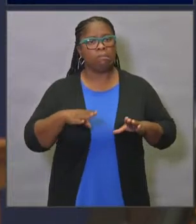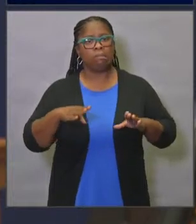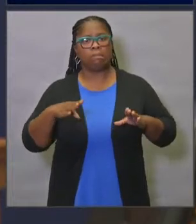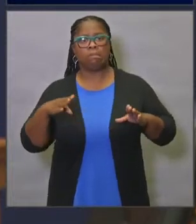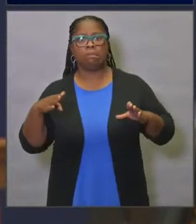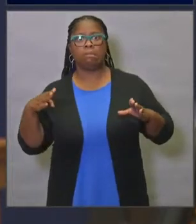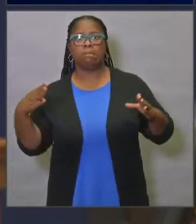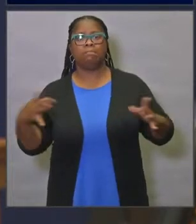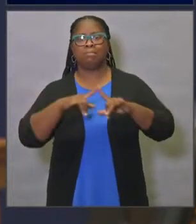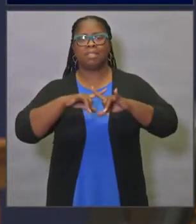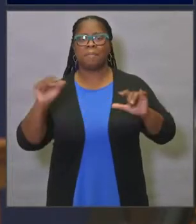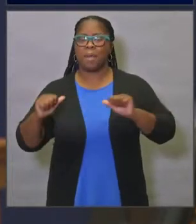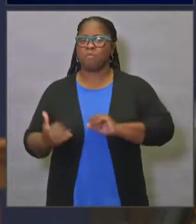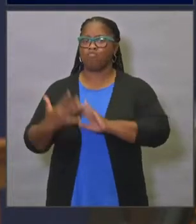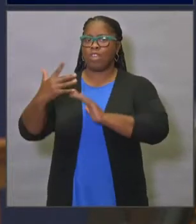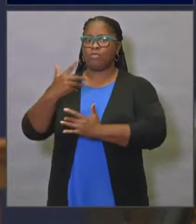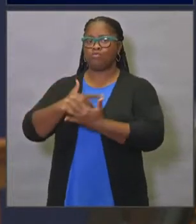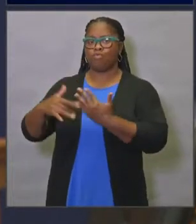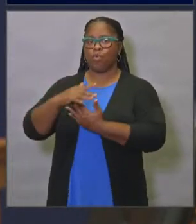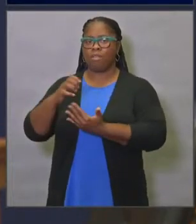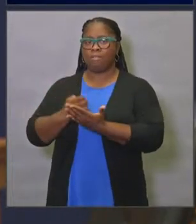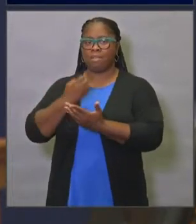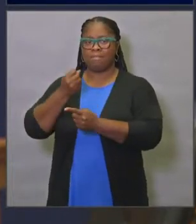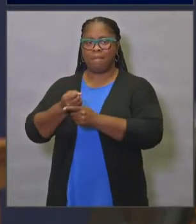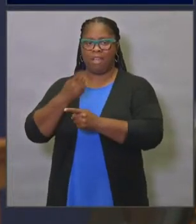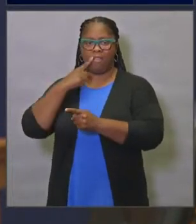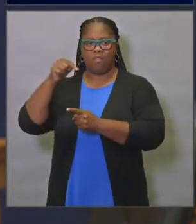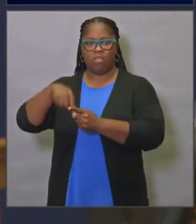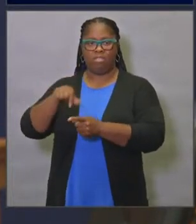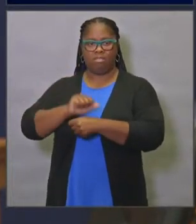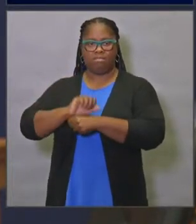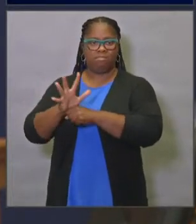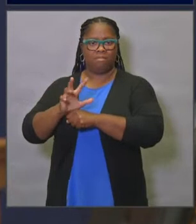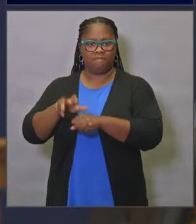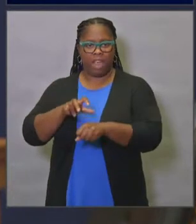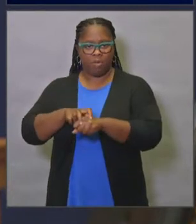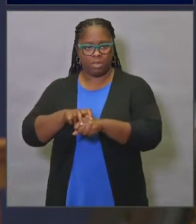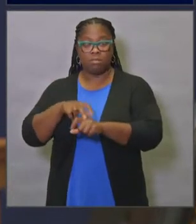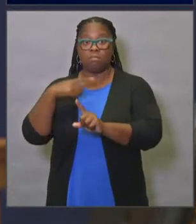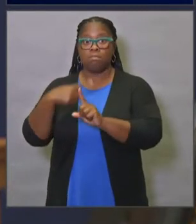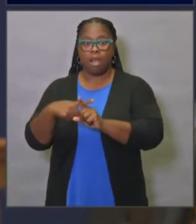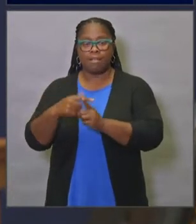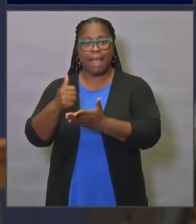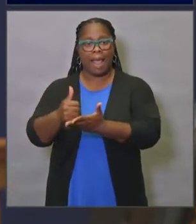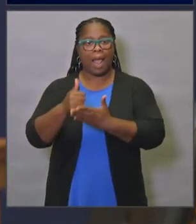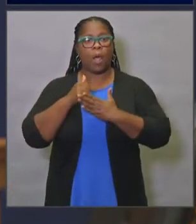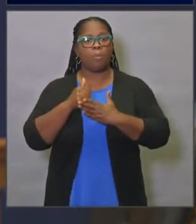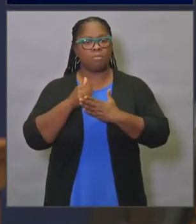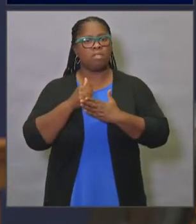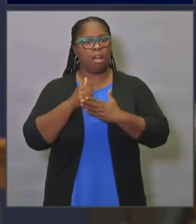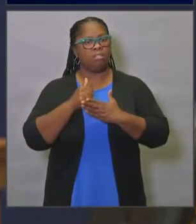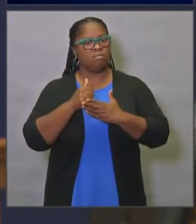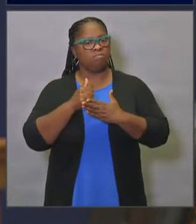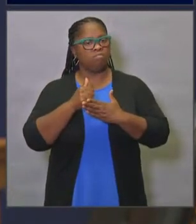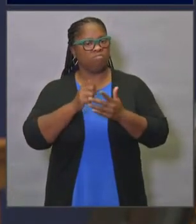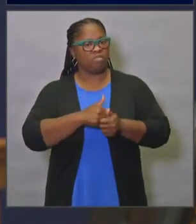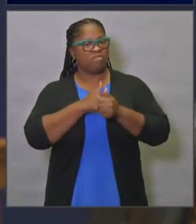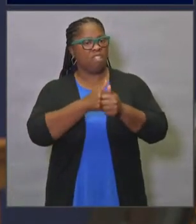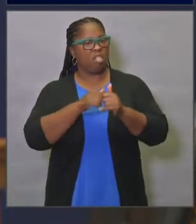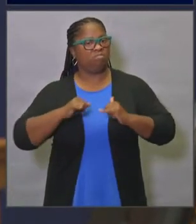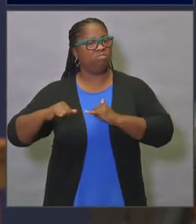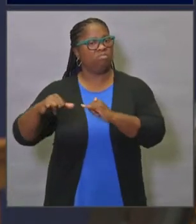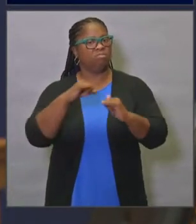impact of this virus, while we also better aligning us with our neighboring counties. It will